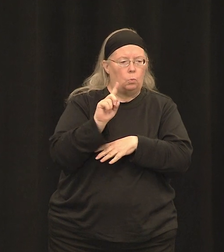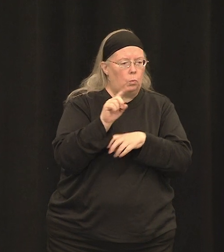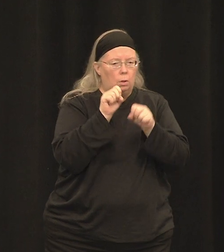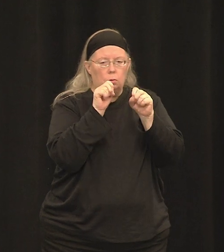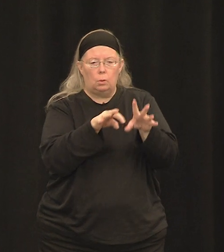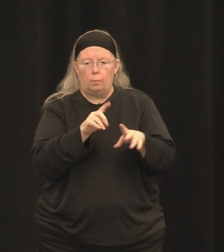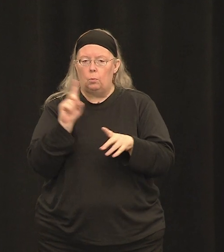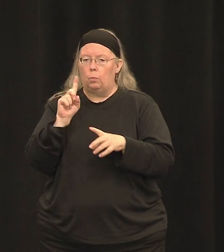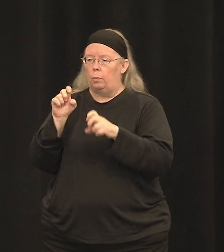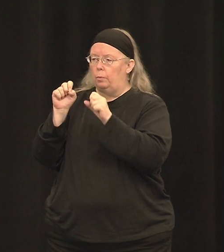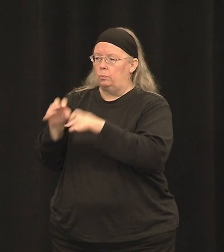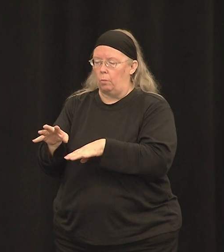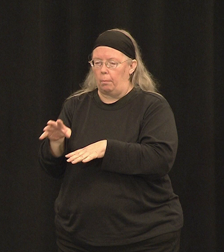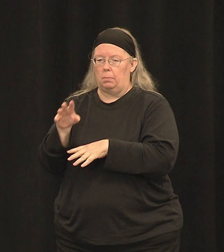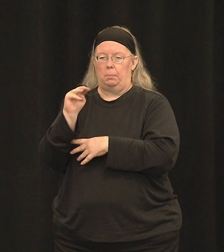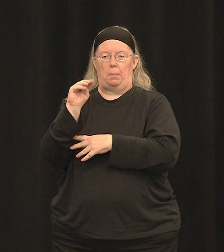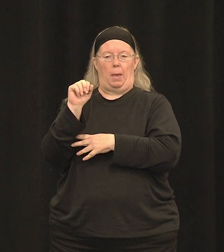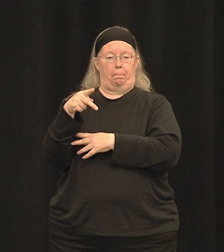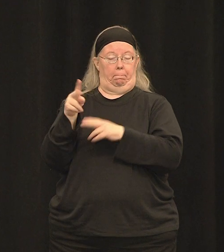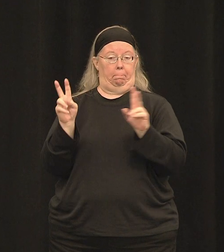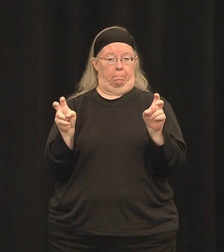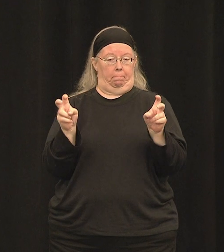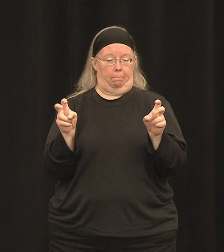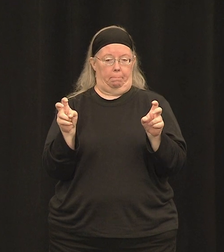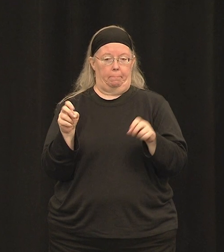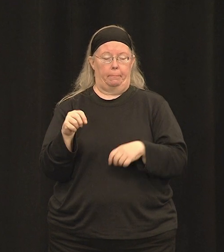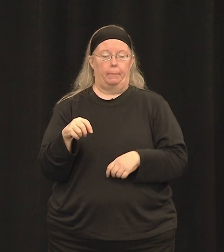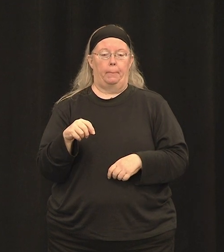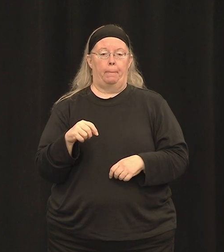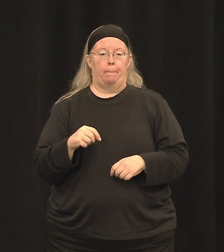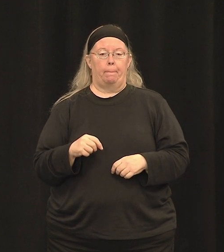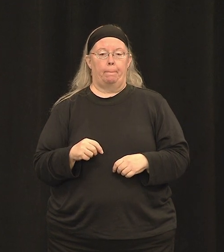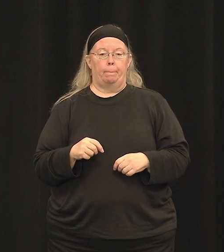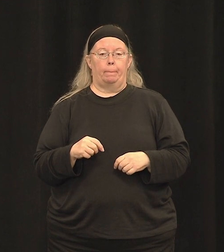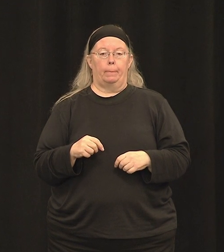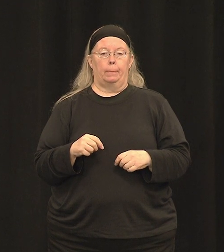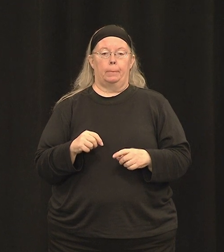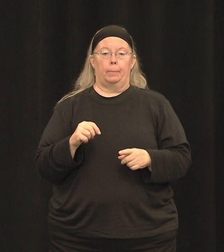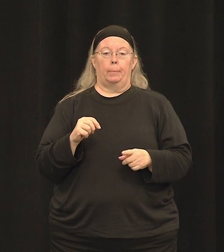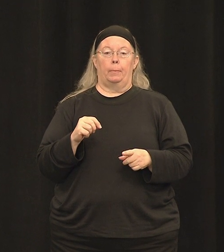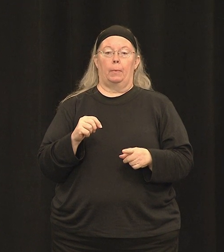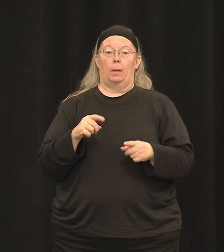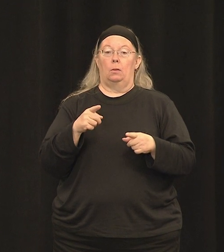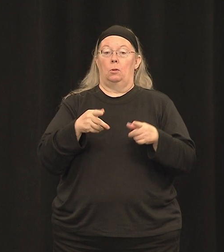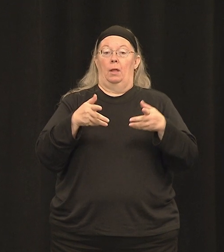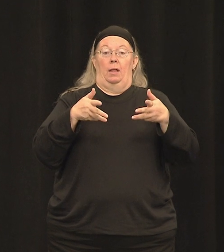to our simplified gene therapy analogy is the house or delivery point.